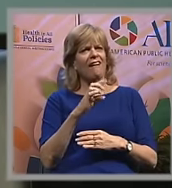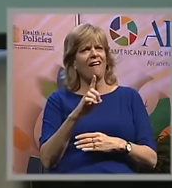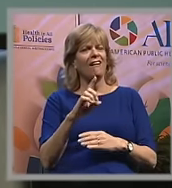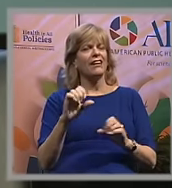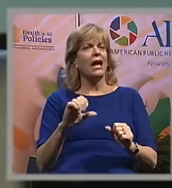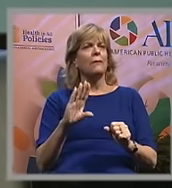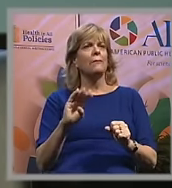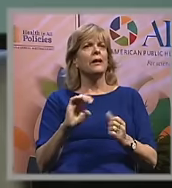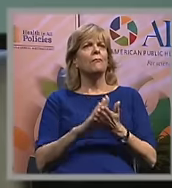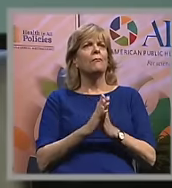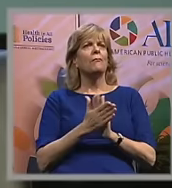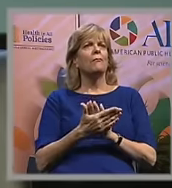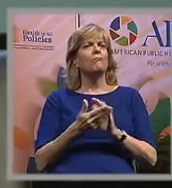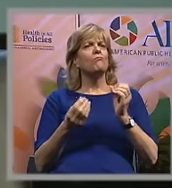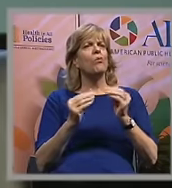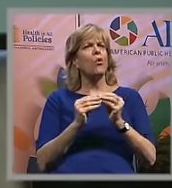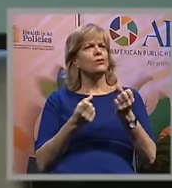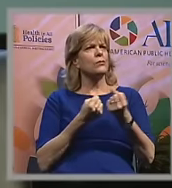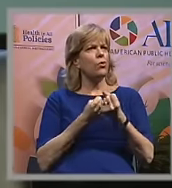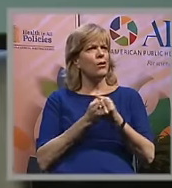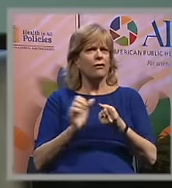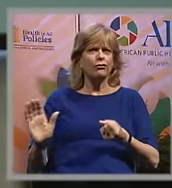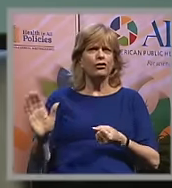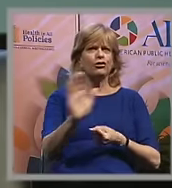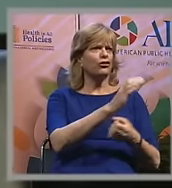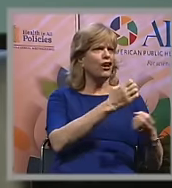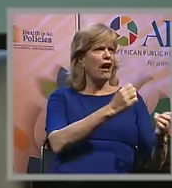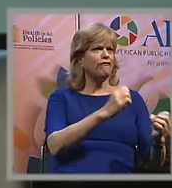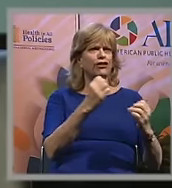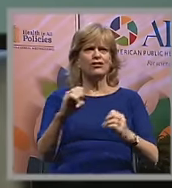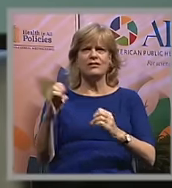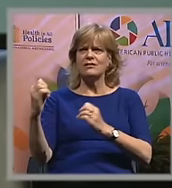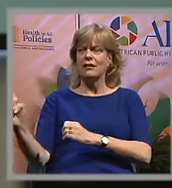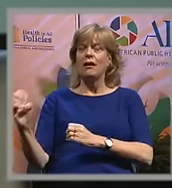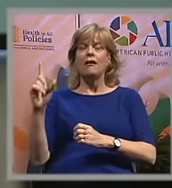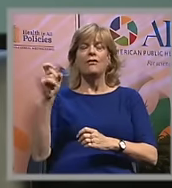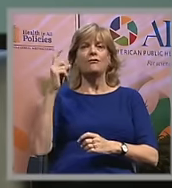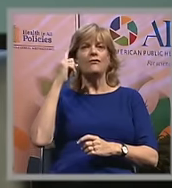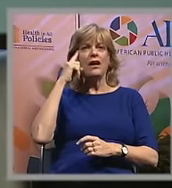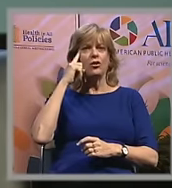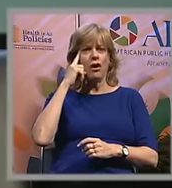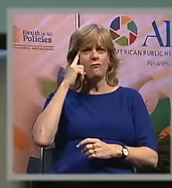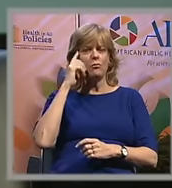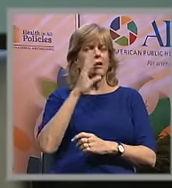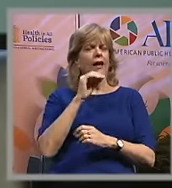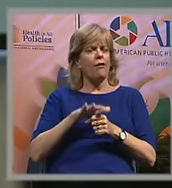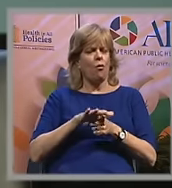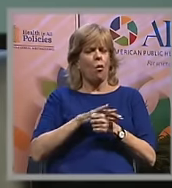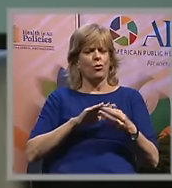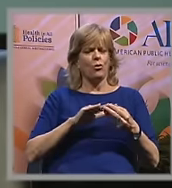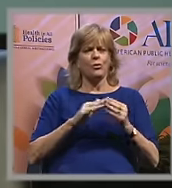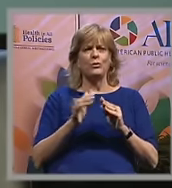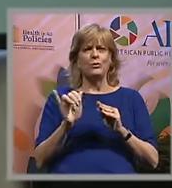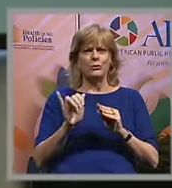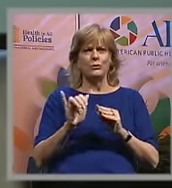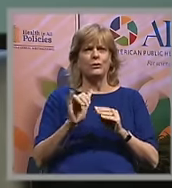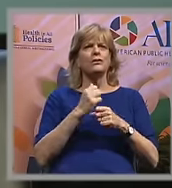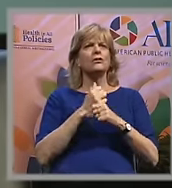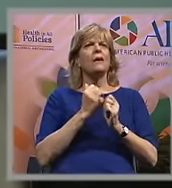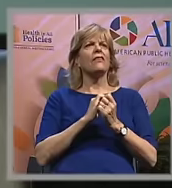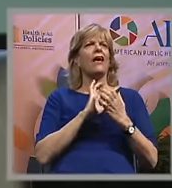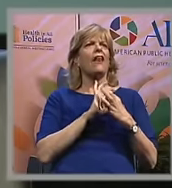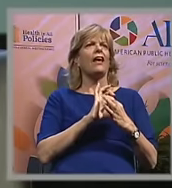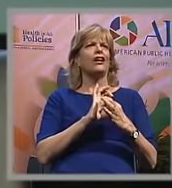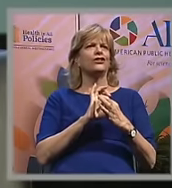more supportive of your efforts, of other efforts, of the federal government and local communities to make that